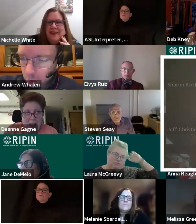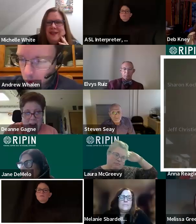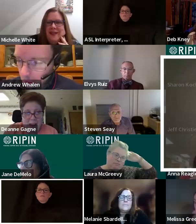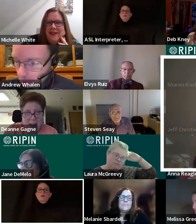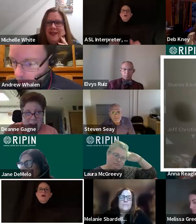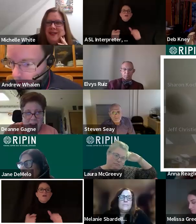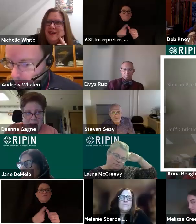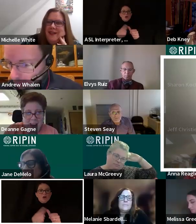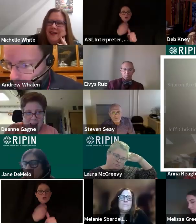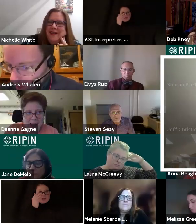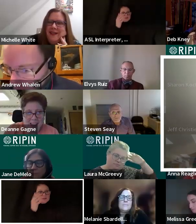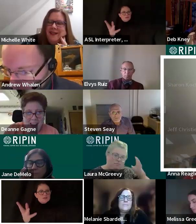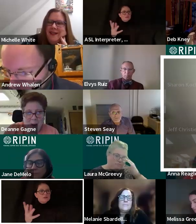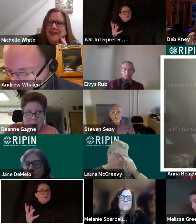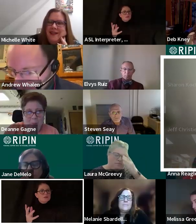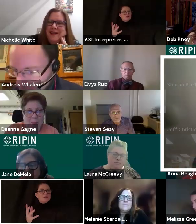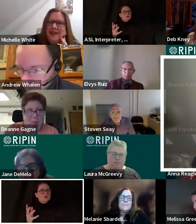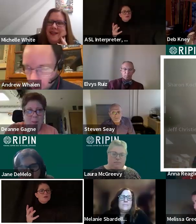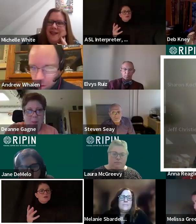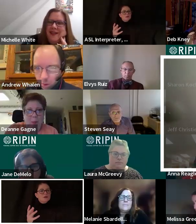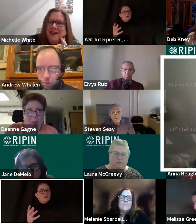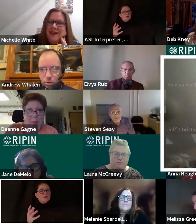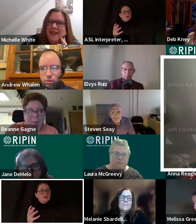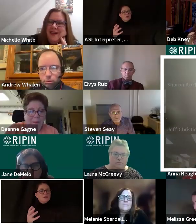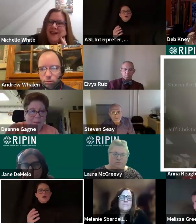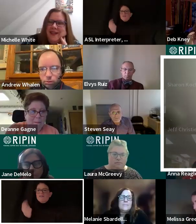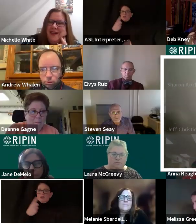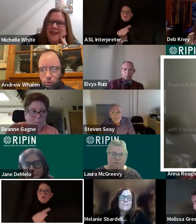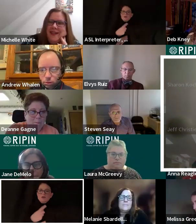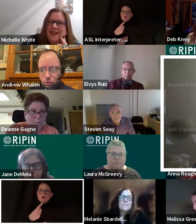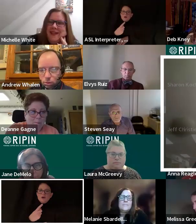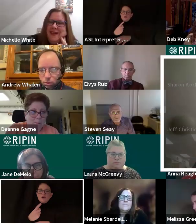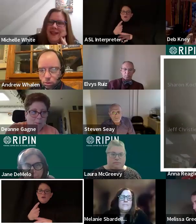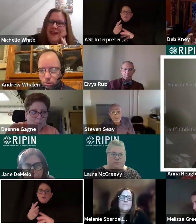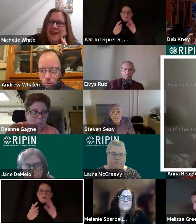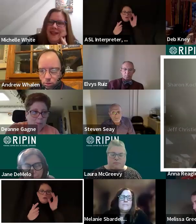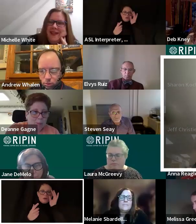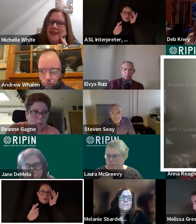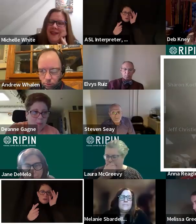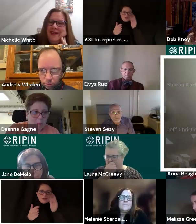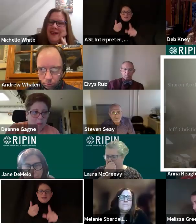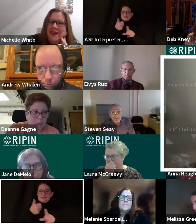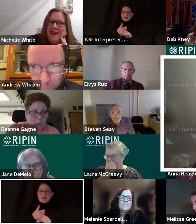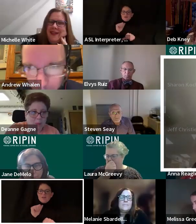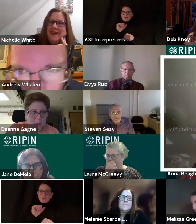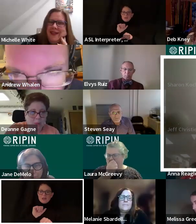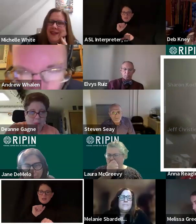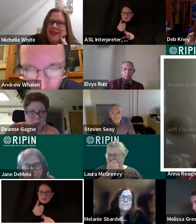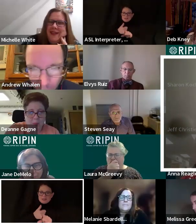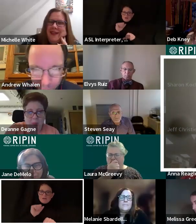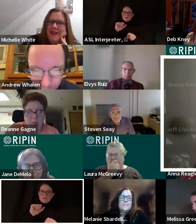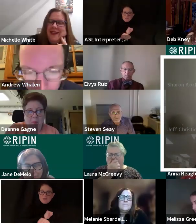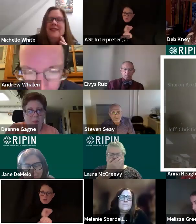So first of all, this happened like a few days after I had just taken the self-employment business